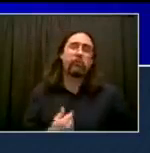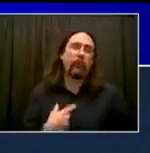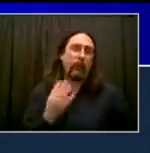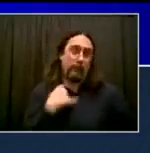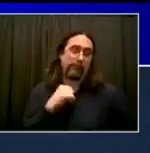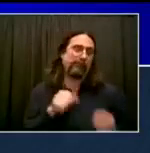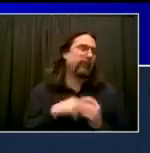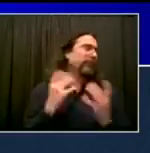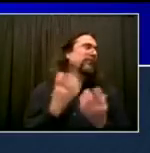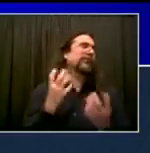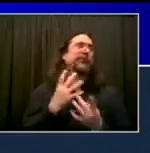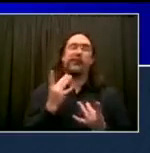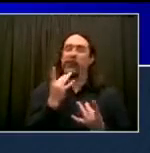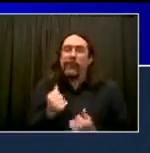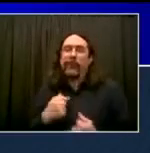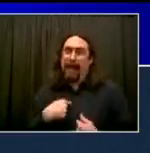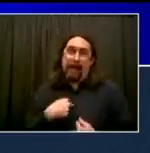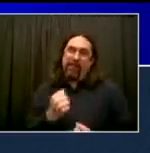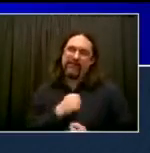I'm getting a very good feeling